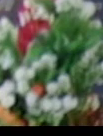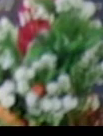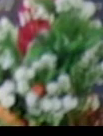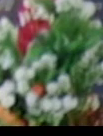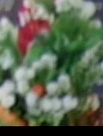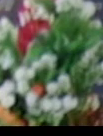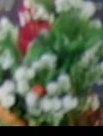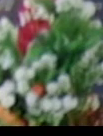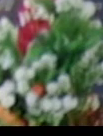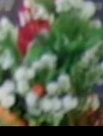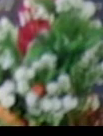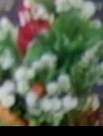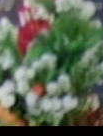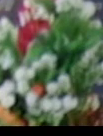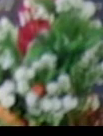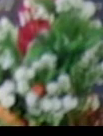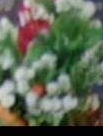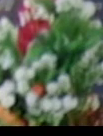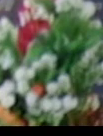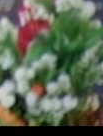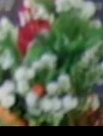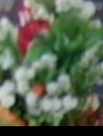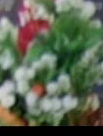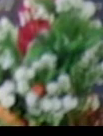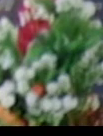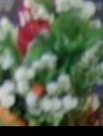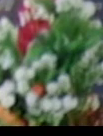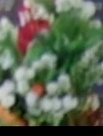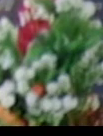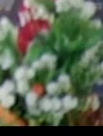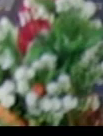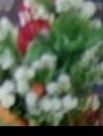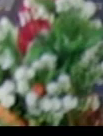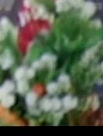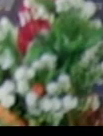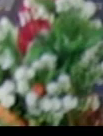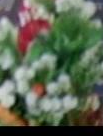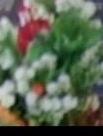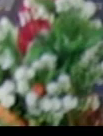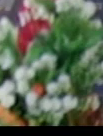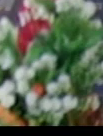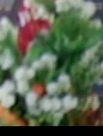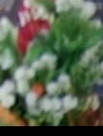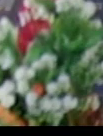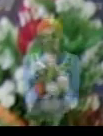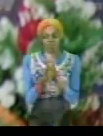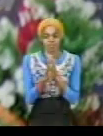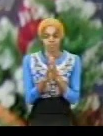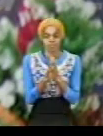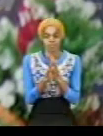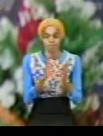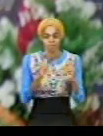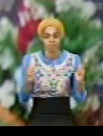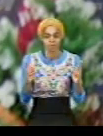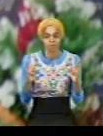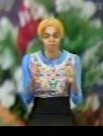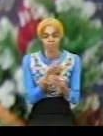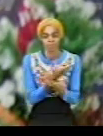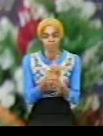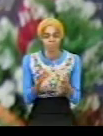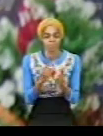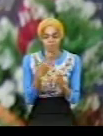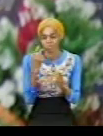You need personal deliverance? Talk to God. Family deliverance? Talk to